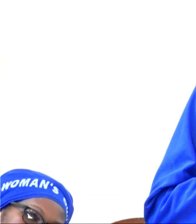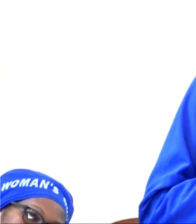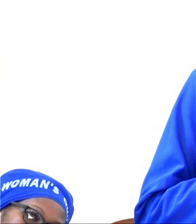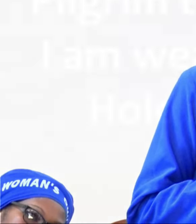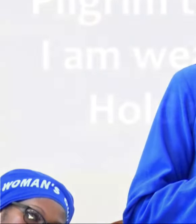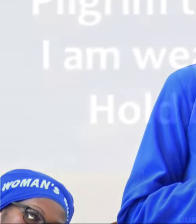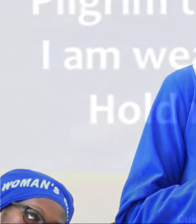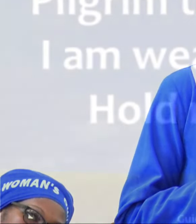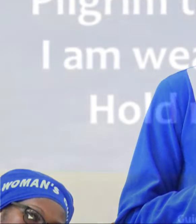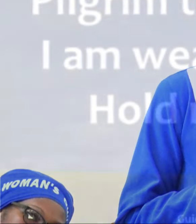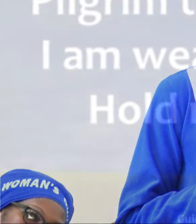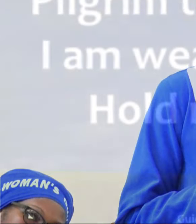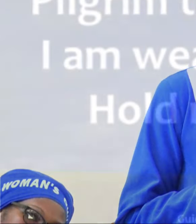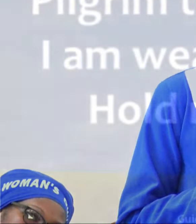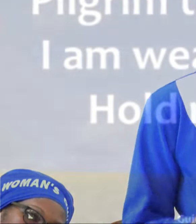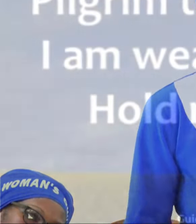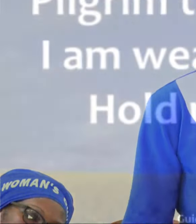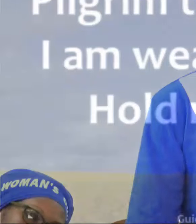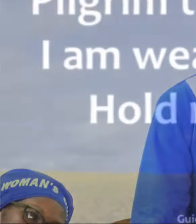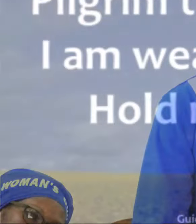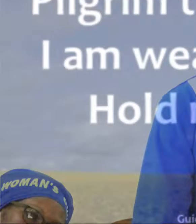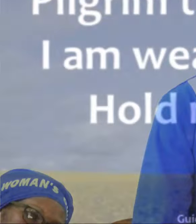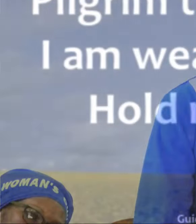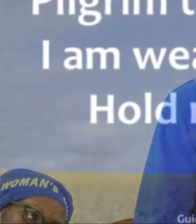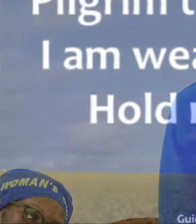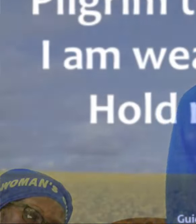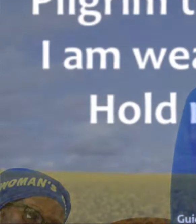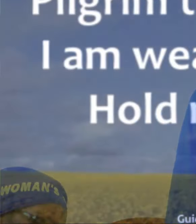312. Guide me, O thy great Jehovah.